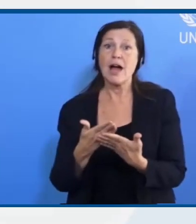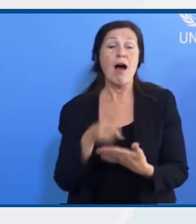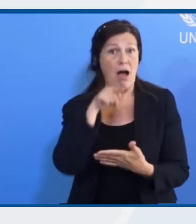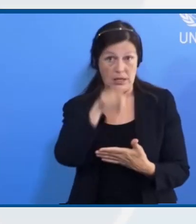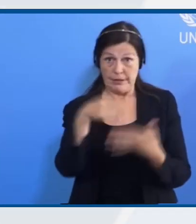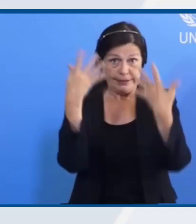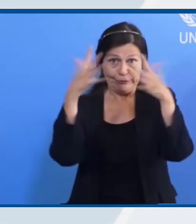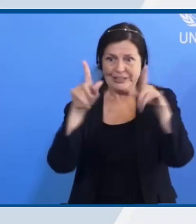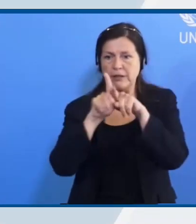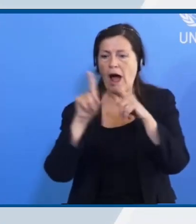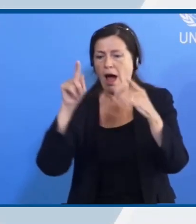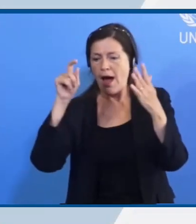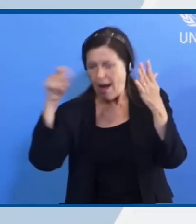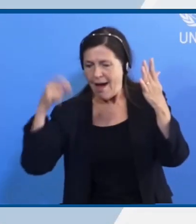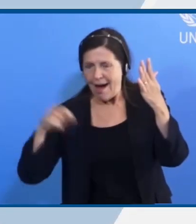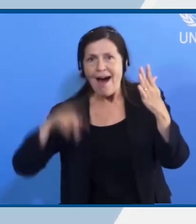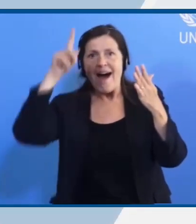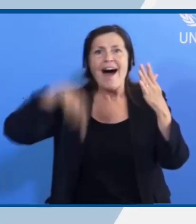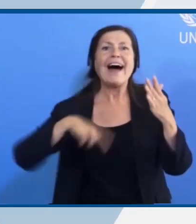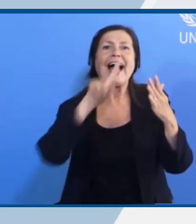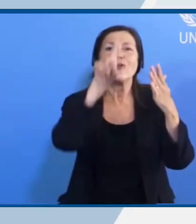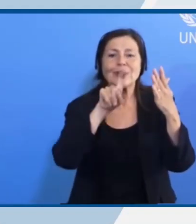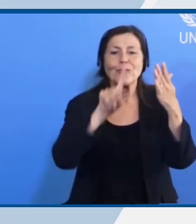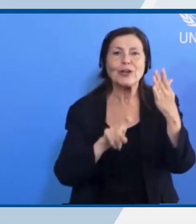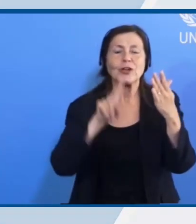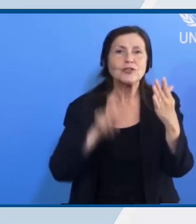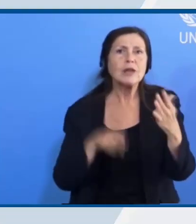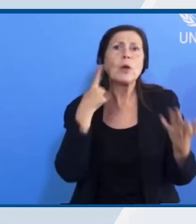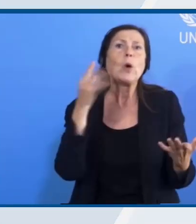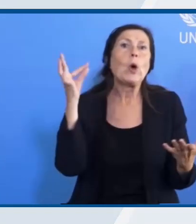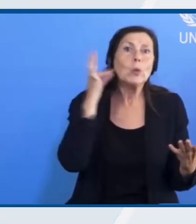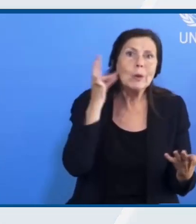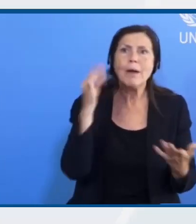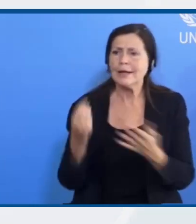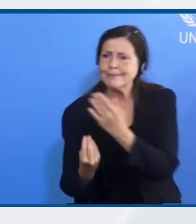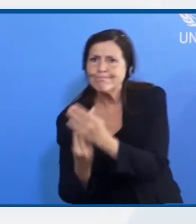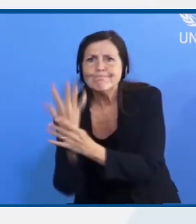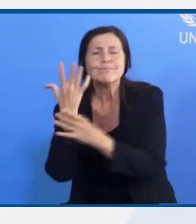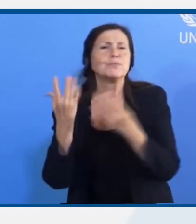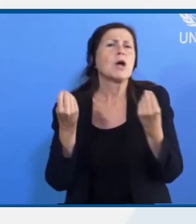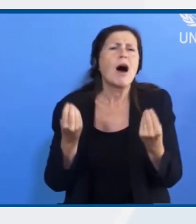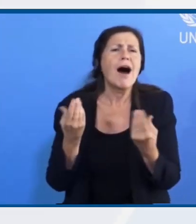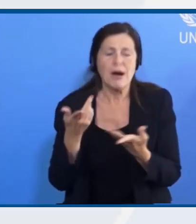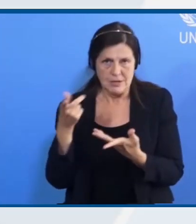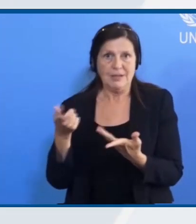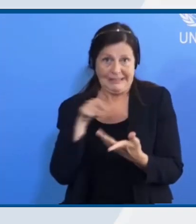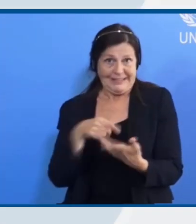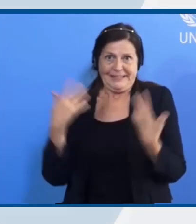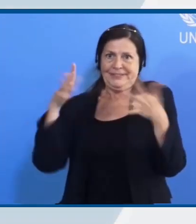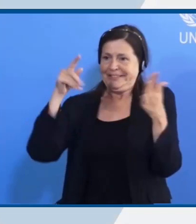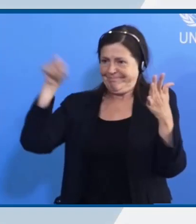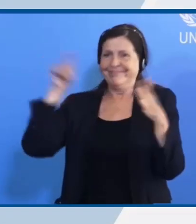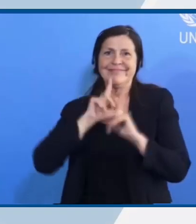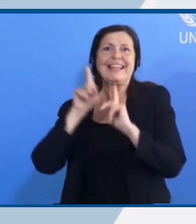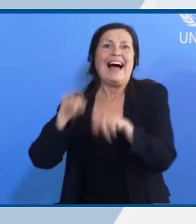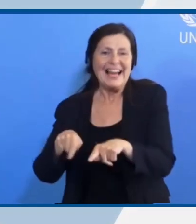to the question that was addressed to you about how was the participation of women developing best place, what were some of the mechanisms that you had in